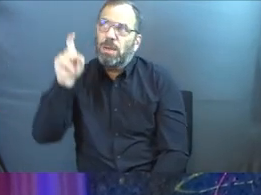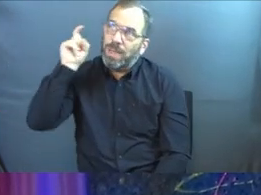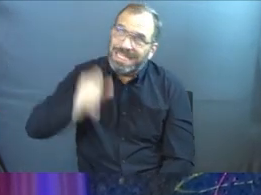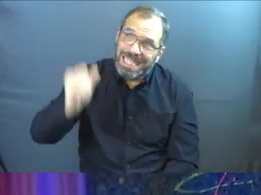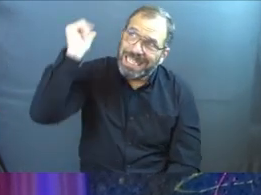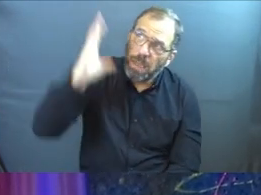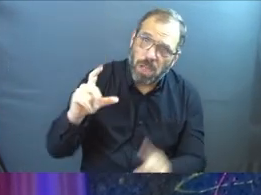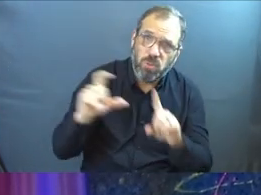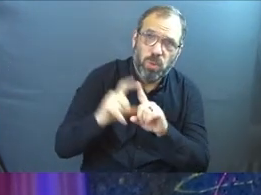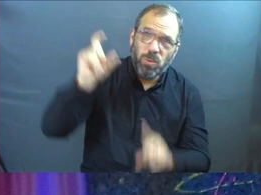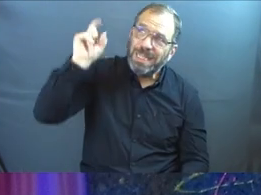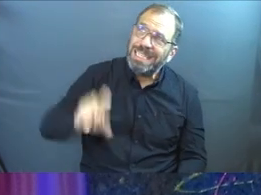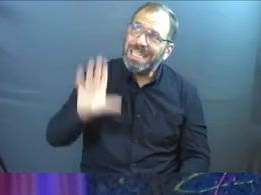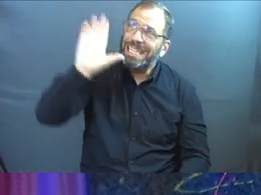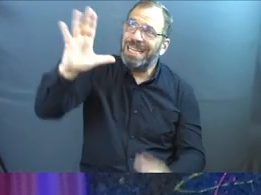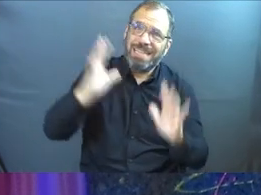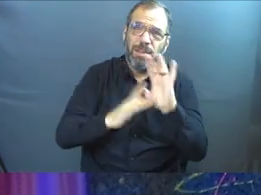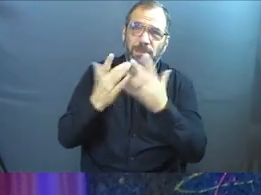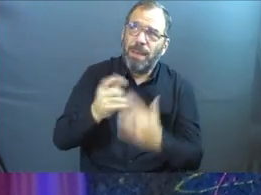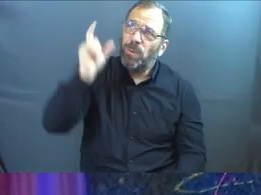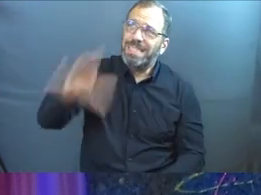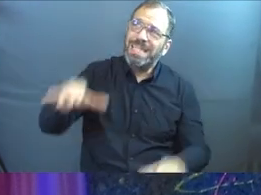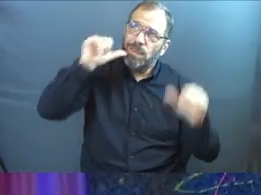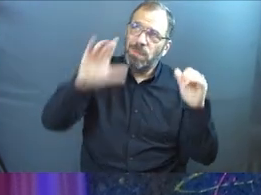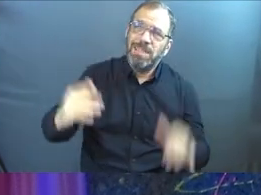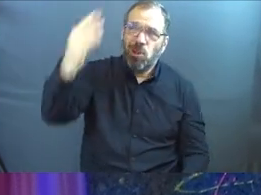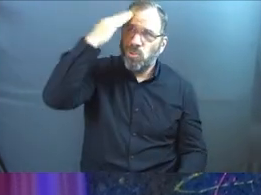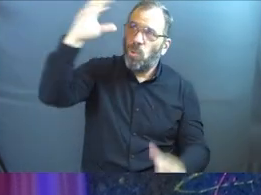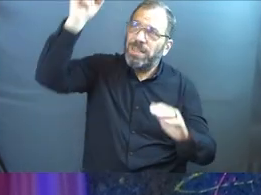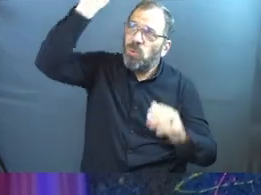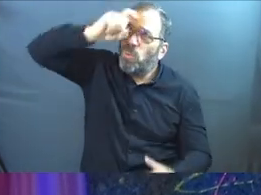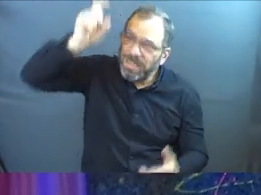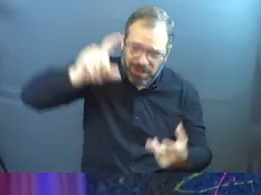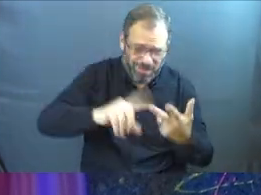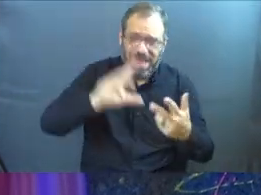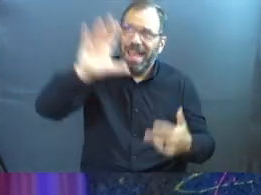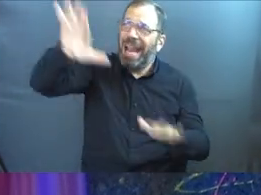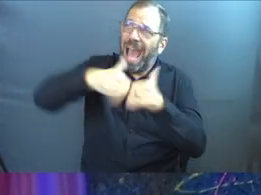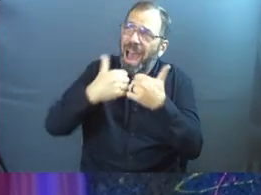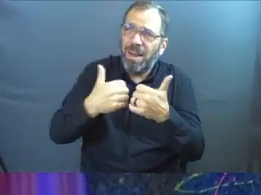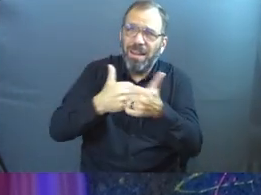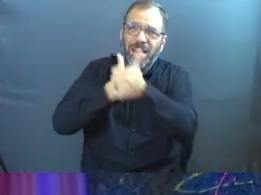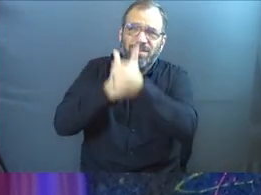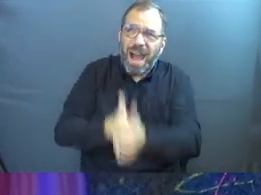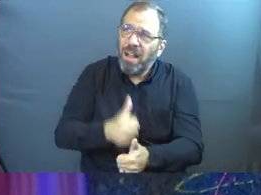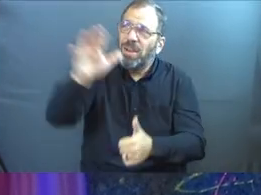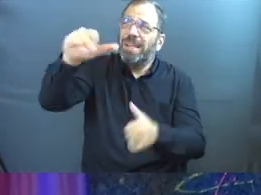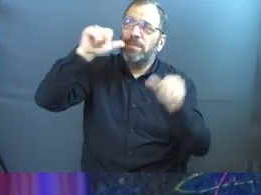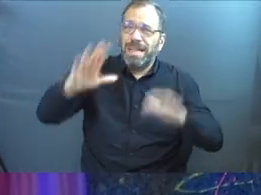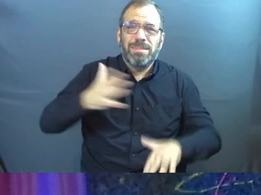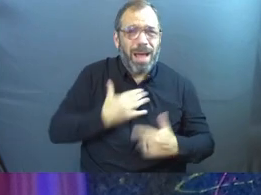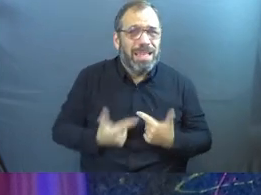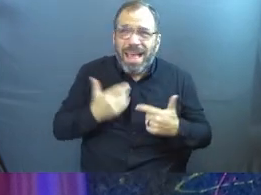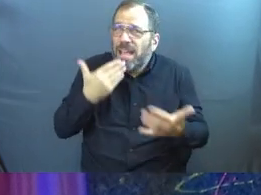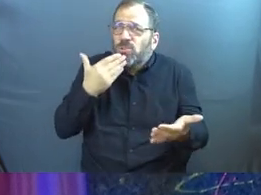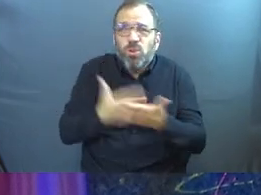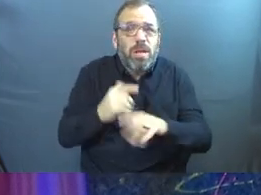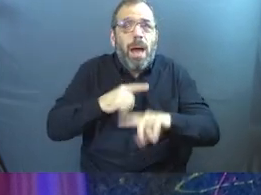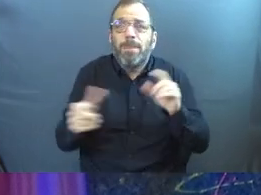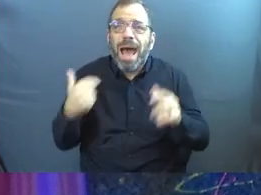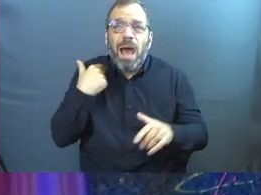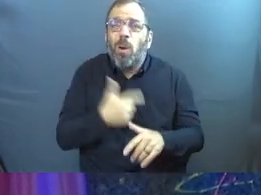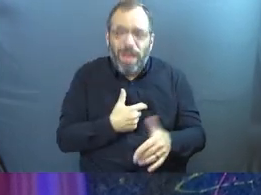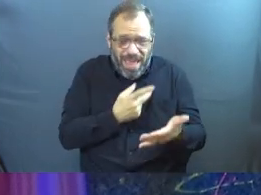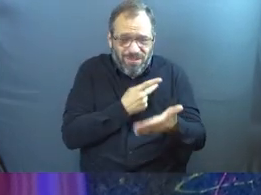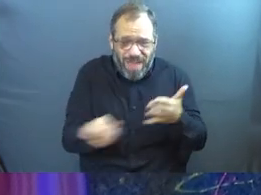need God's word. We need the blessing of knowing what his wisdom is and how to have his blessing in our life. That's all good. But as